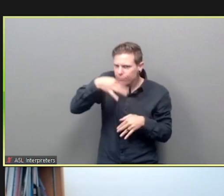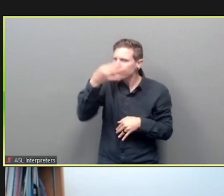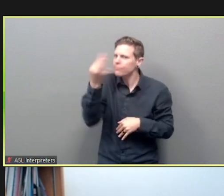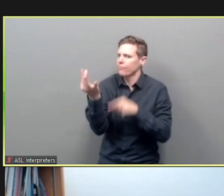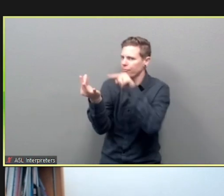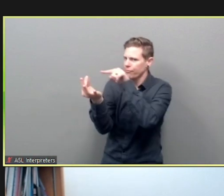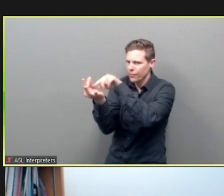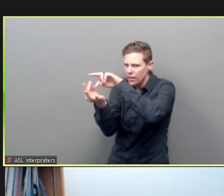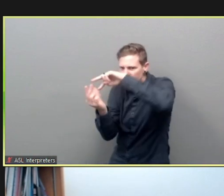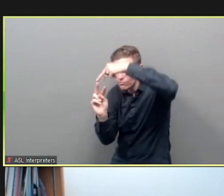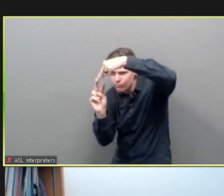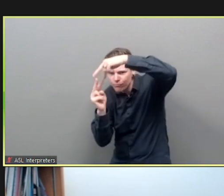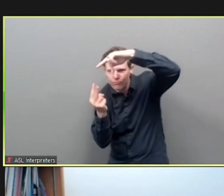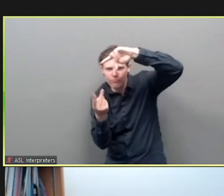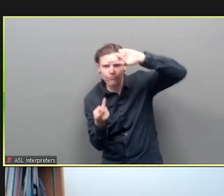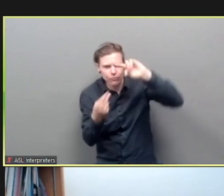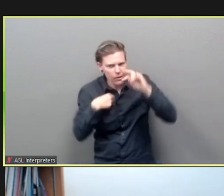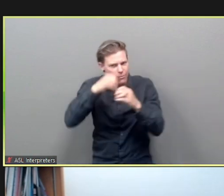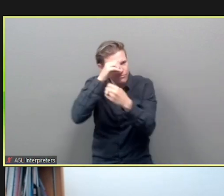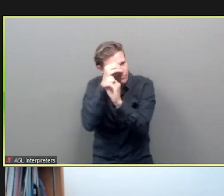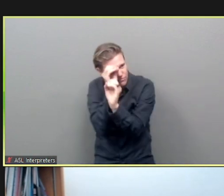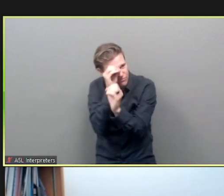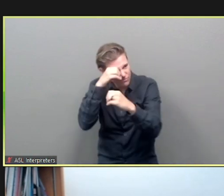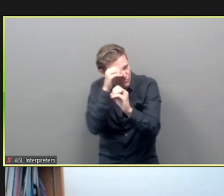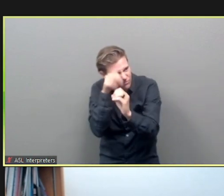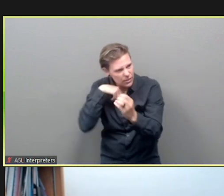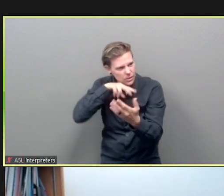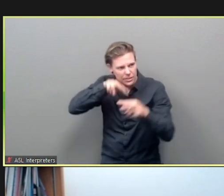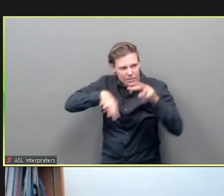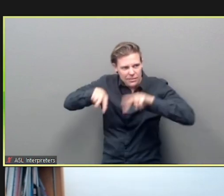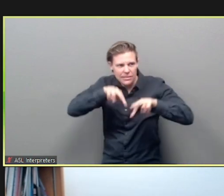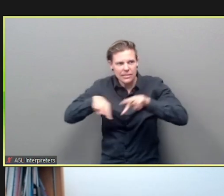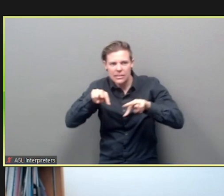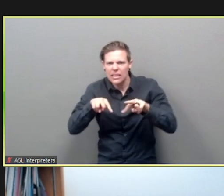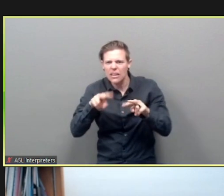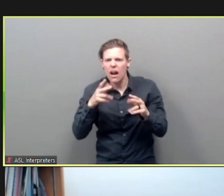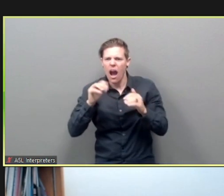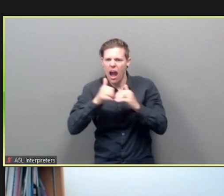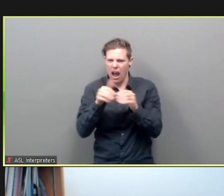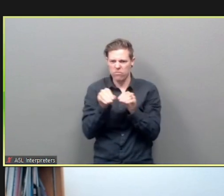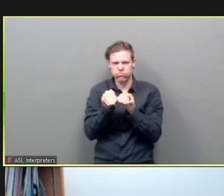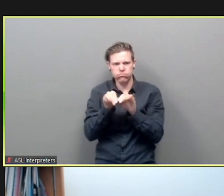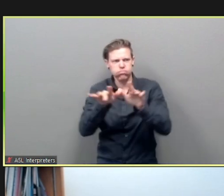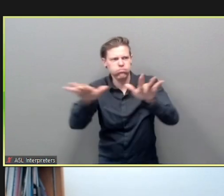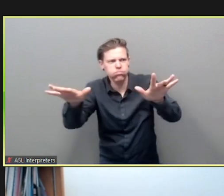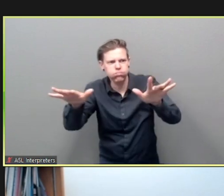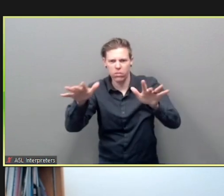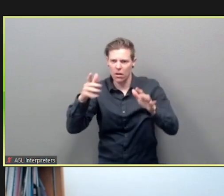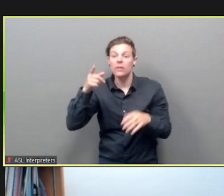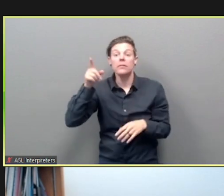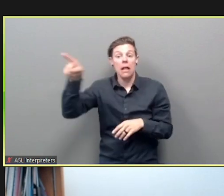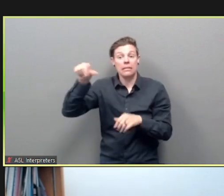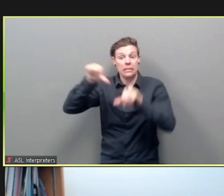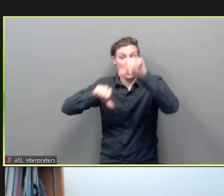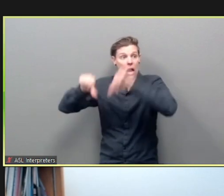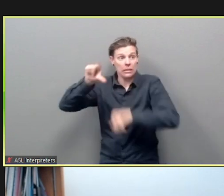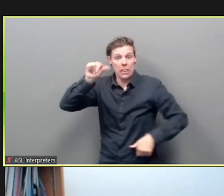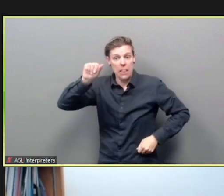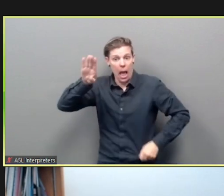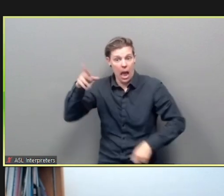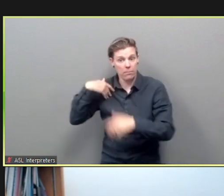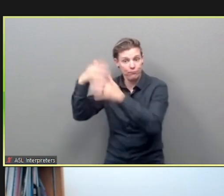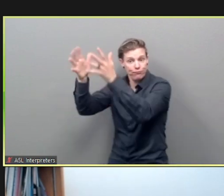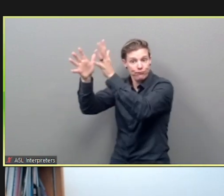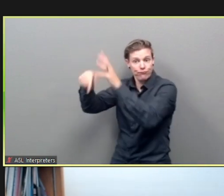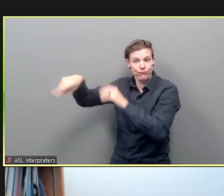I'd say the epicenter of this work is our state lab. So I always want to acknowledge them and say kudos to them. It's